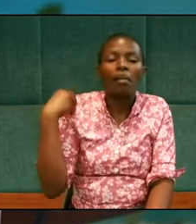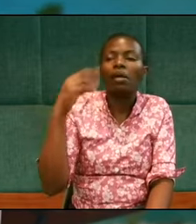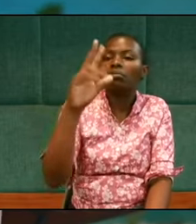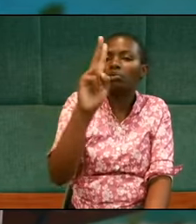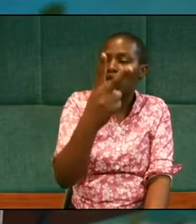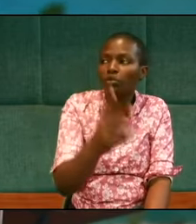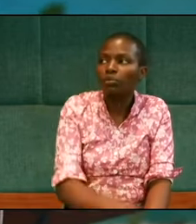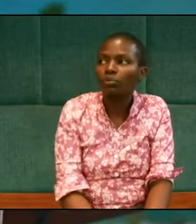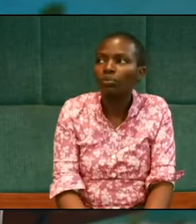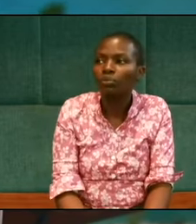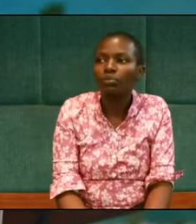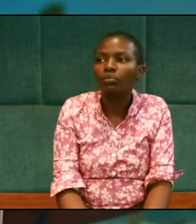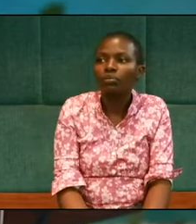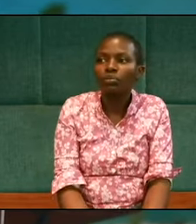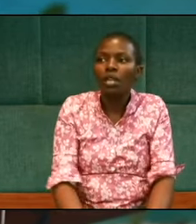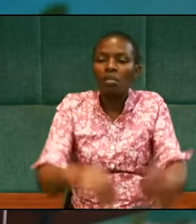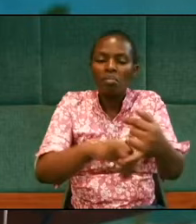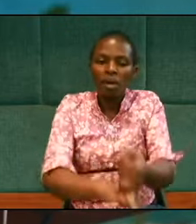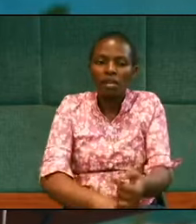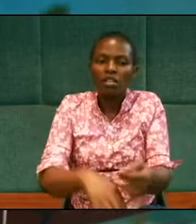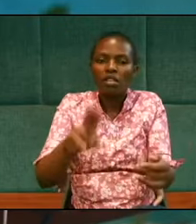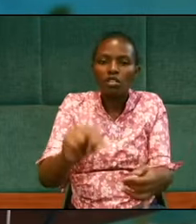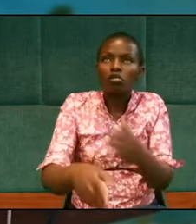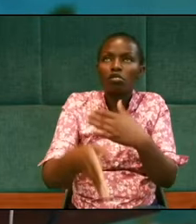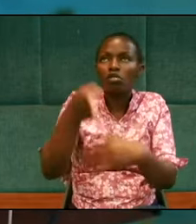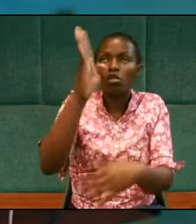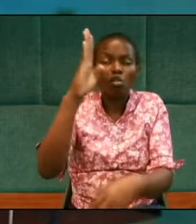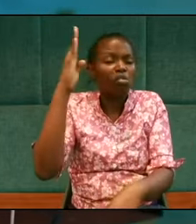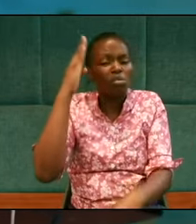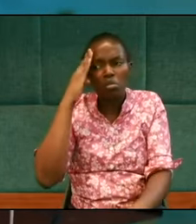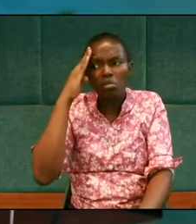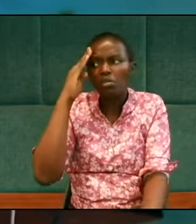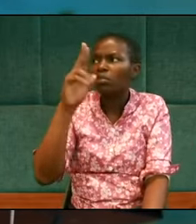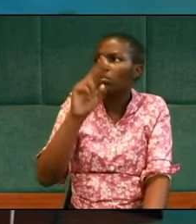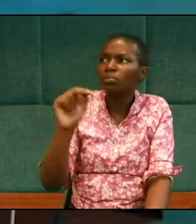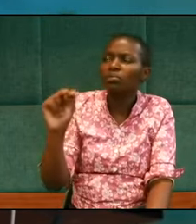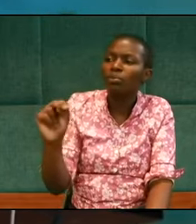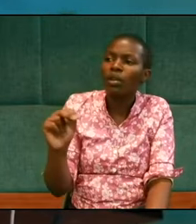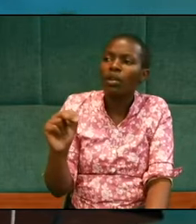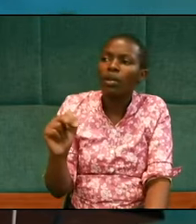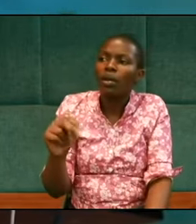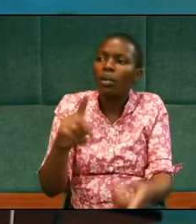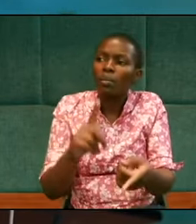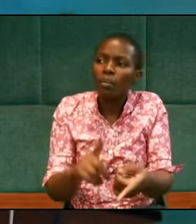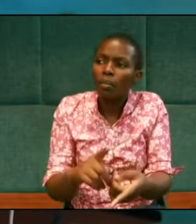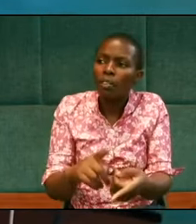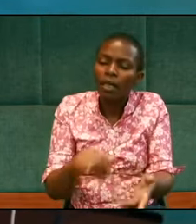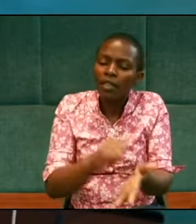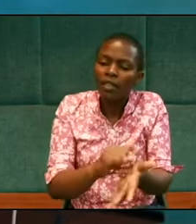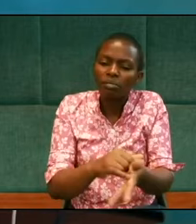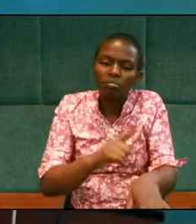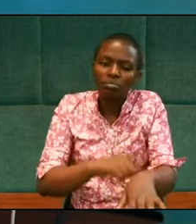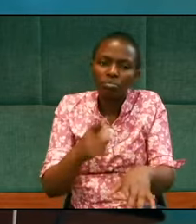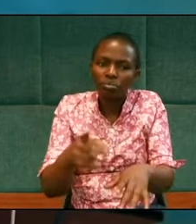two, marriage is not just God's intention and God's invention. Yesterday we all agree that when you look